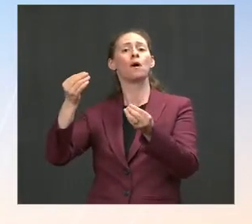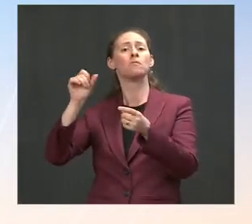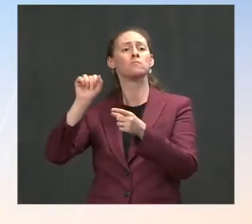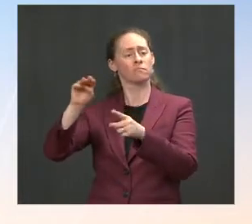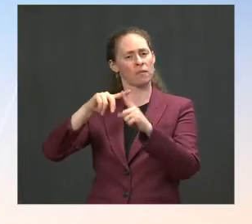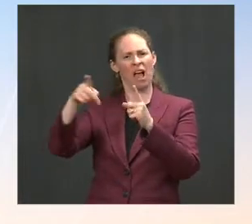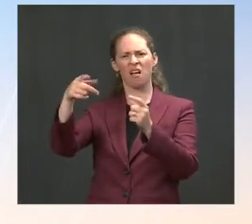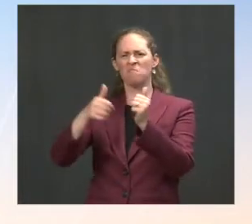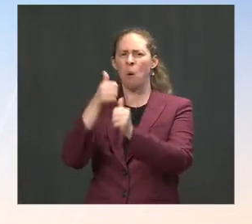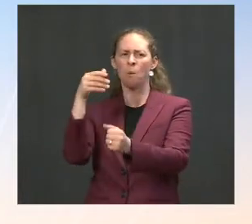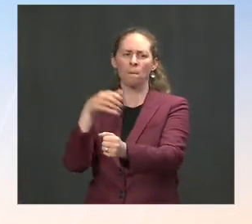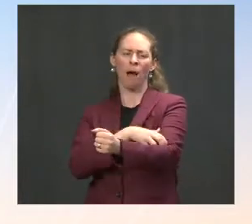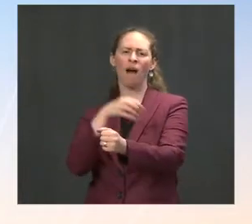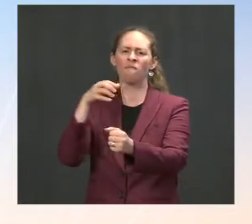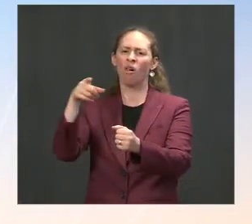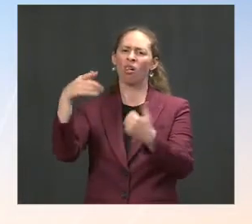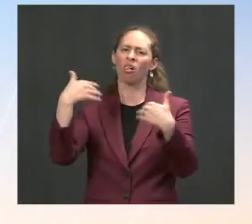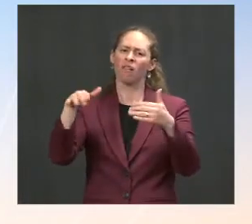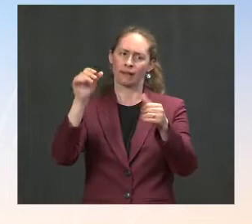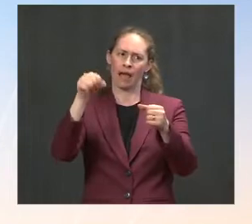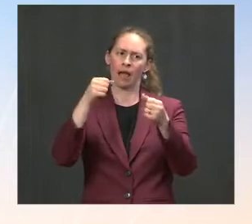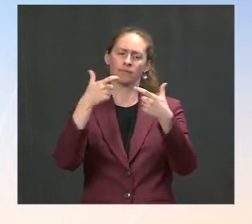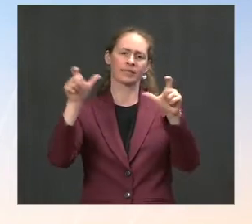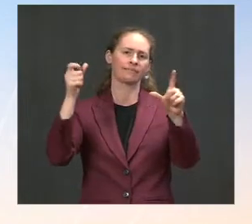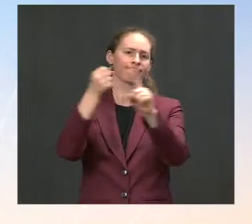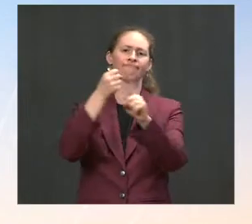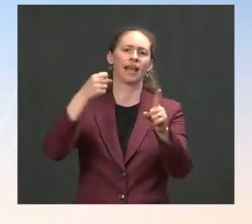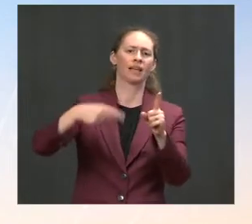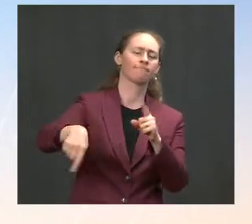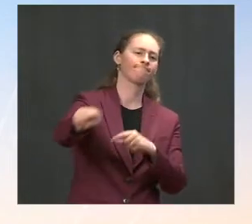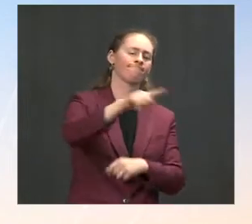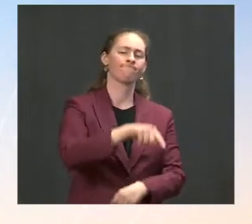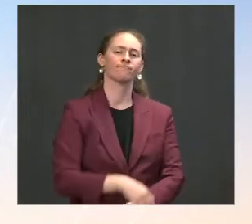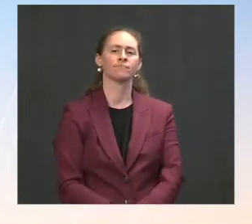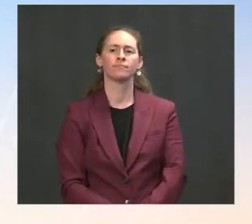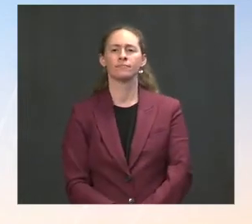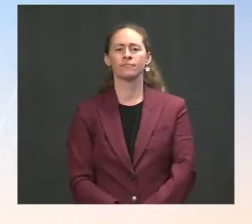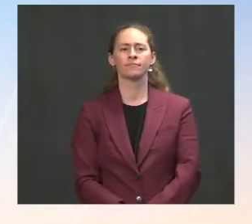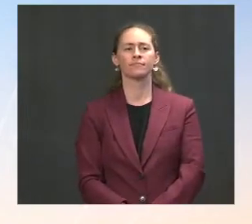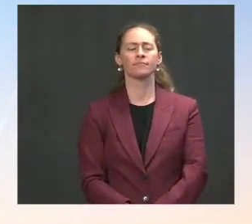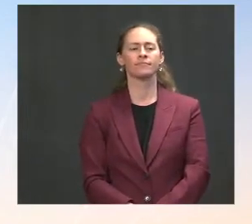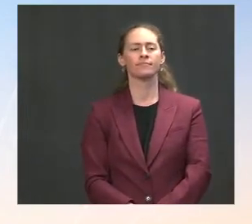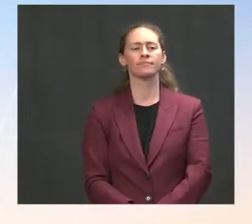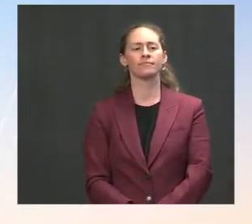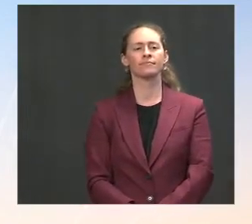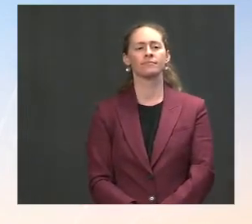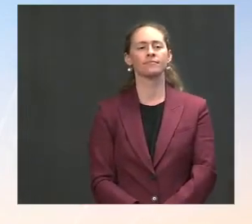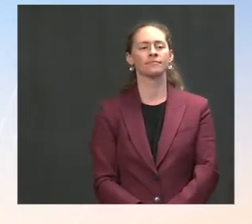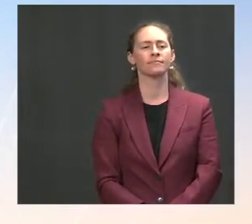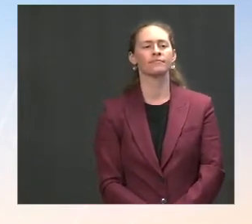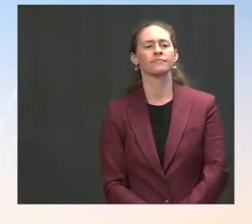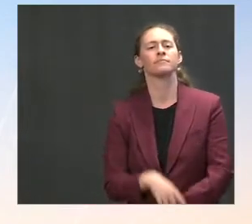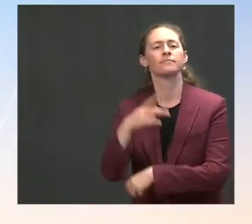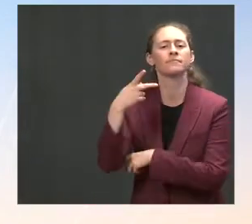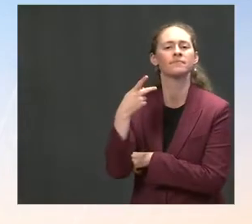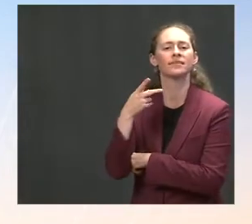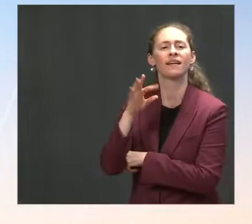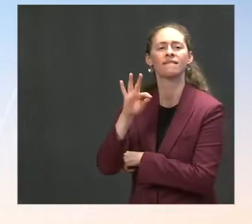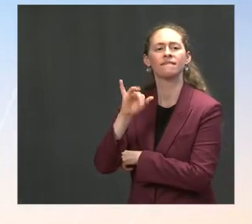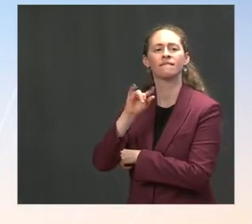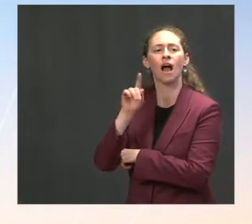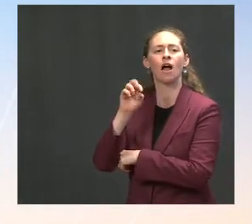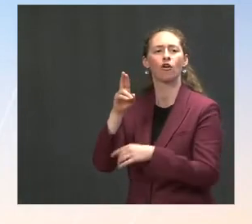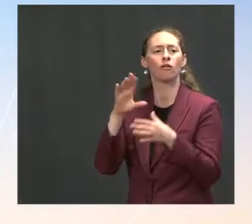efforts. Go ahead. Oh, Jeff, go ahead, and I'll go to Karen. Go ahead. Thank you, Jen. Pfizer says the U.S. government is purchasing another